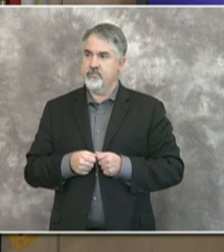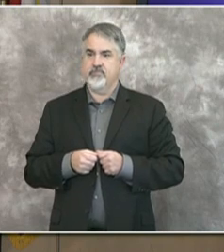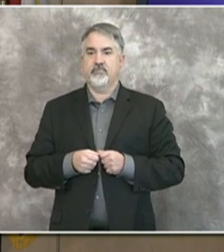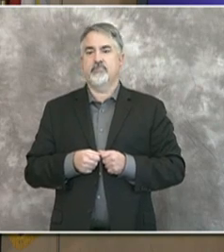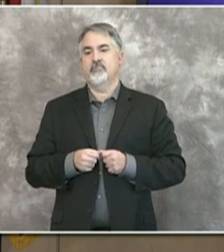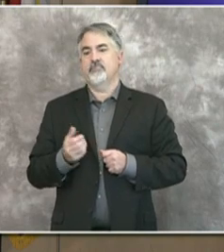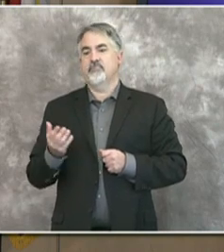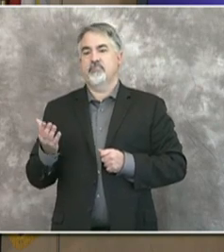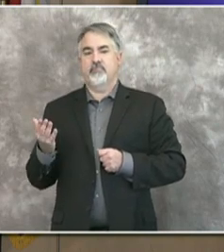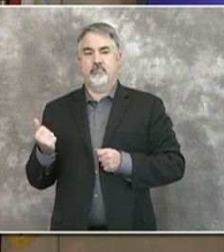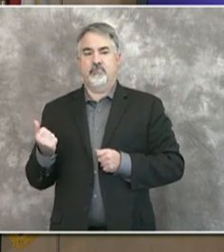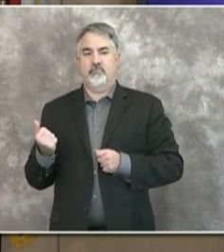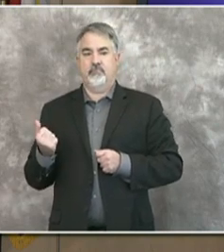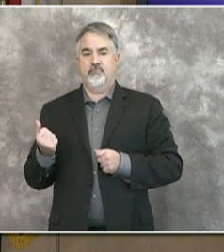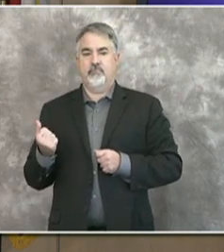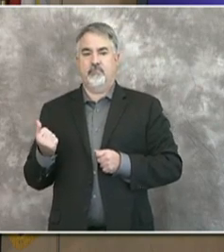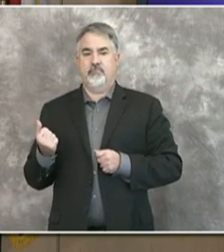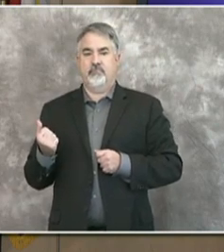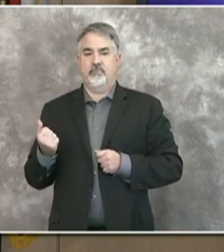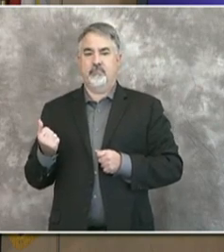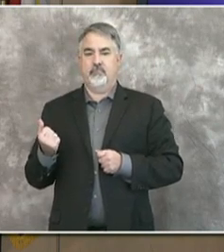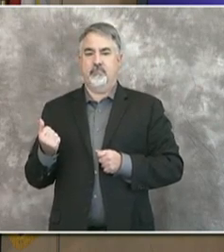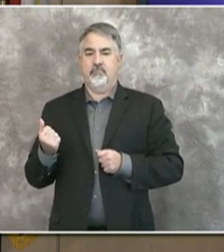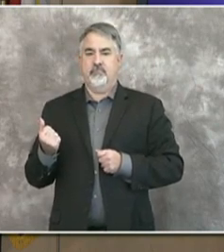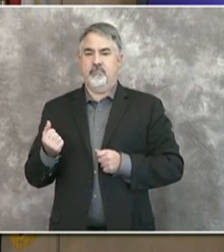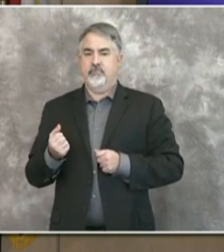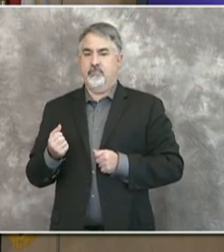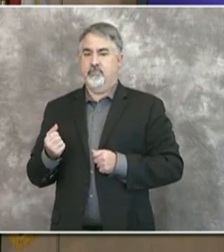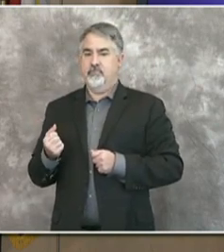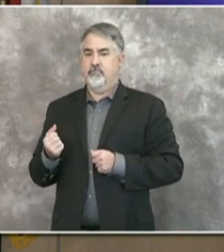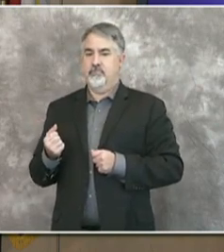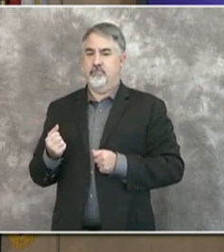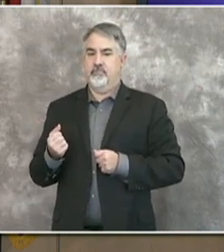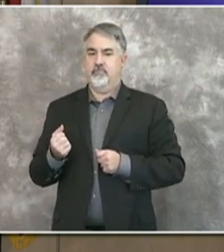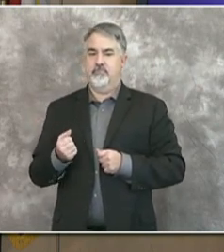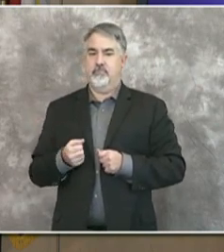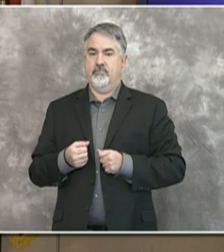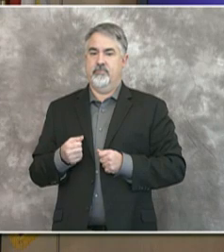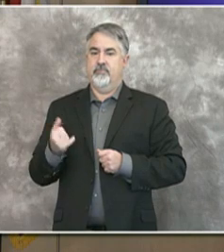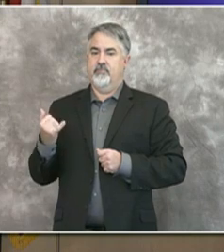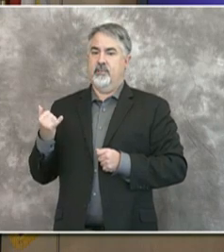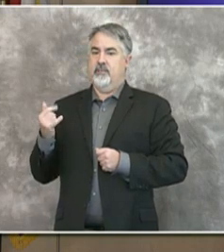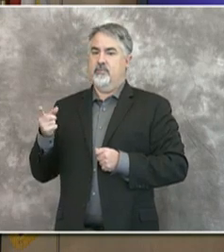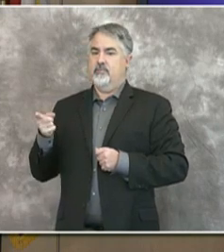Alexis Rivas with NBC7, please state your question.